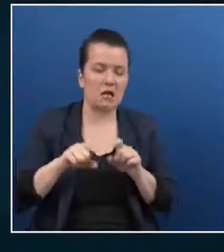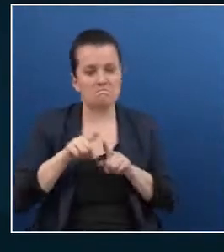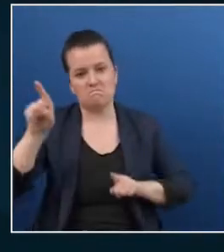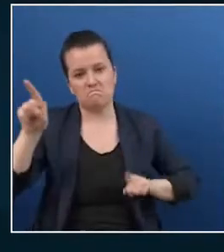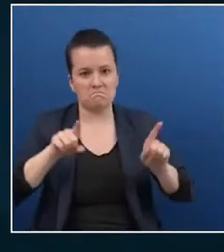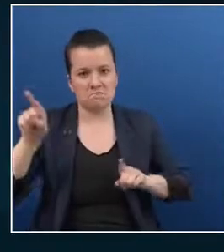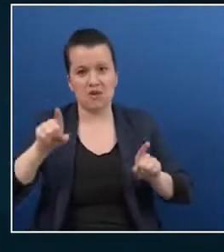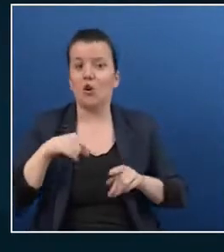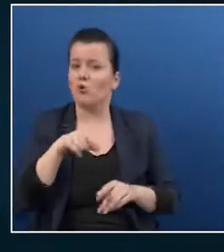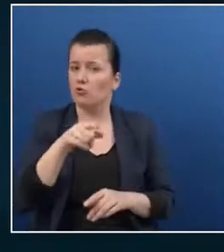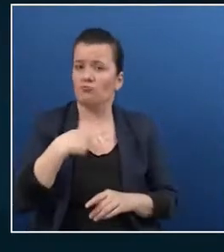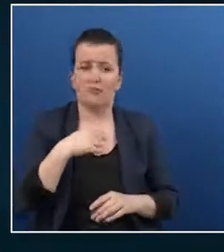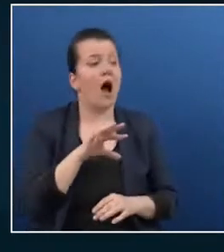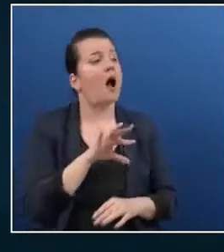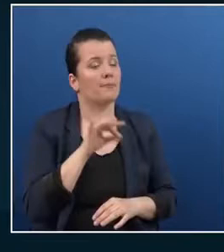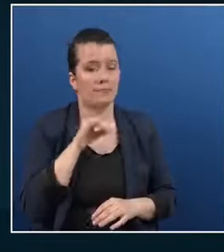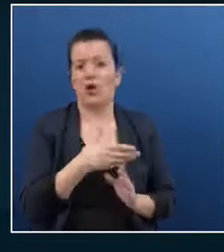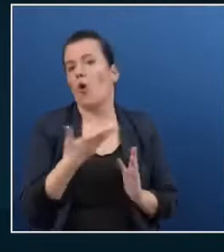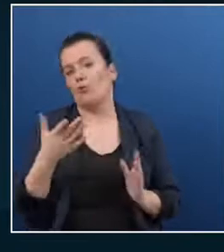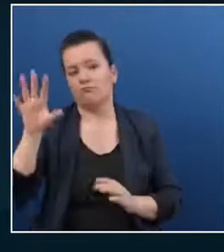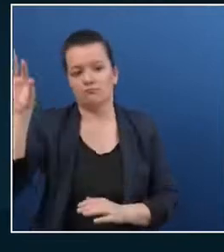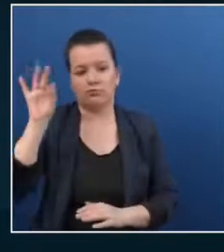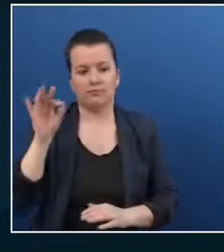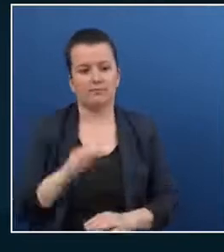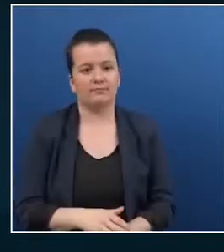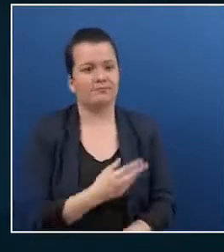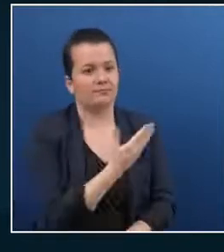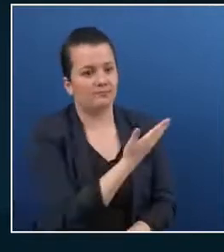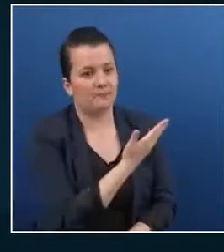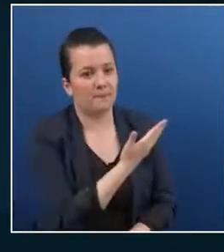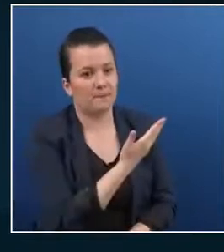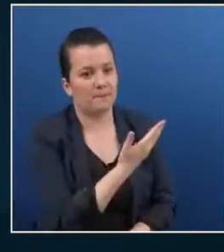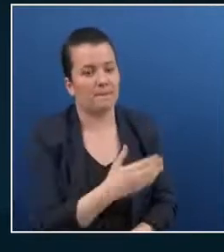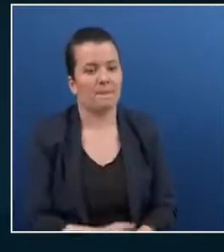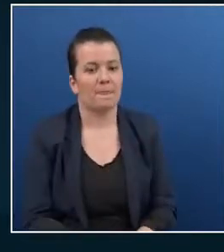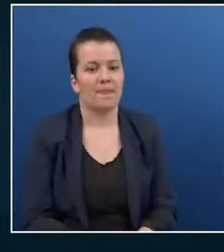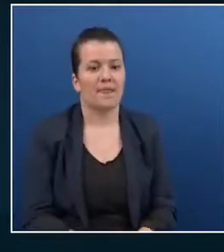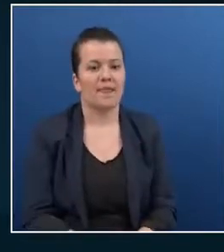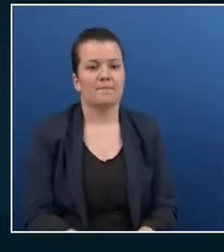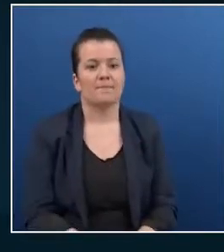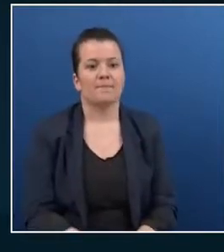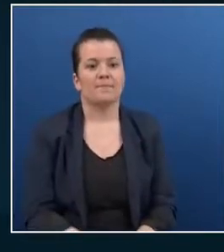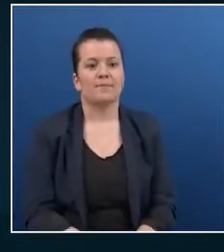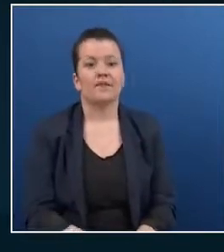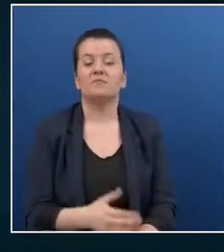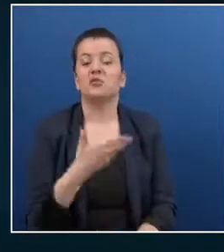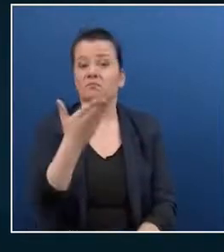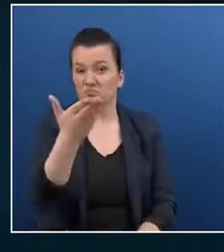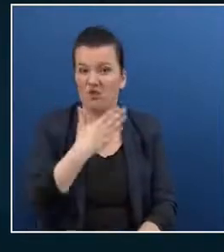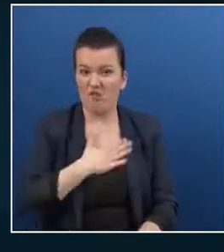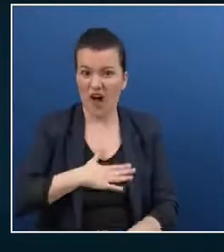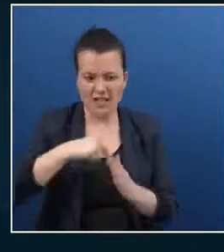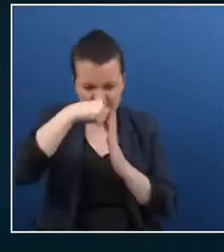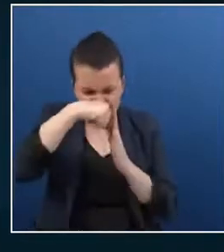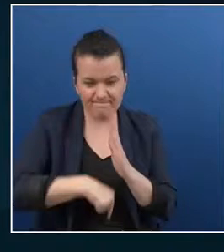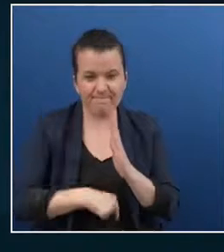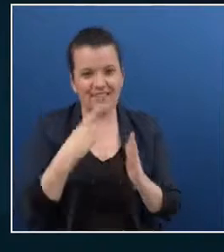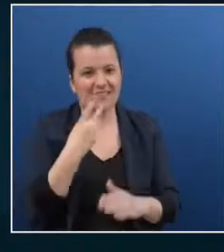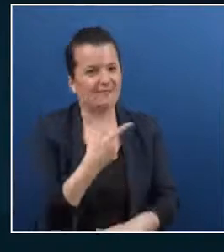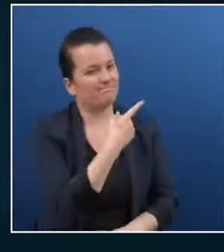So that's Project 15, plus a little bit about graph theory thought exercises. If you want to learn more, I've put the